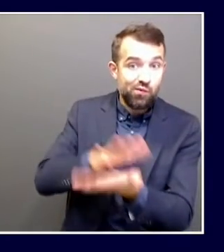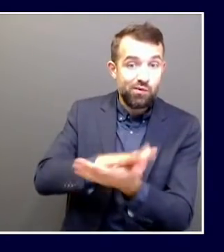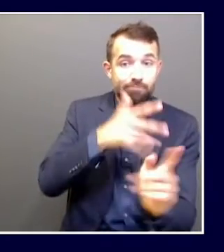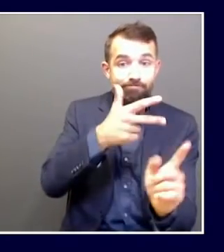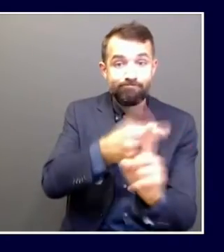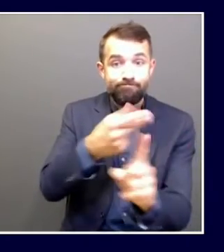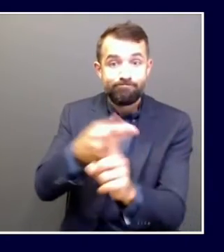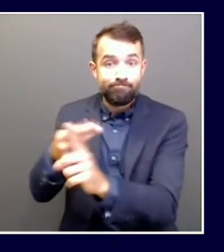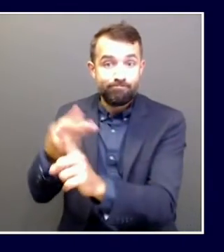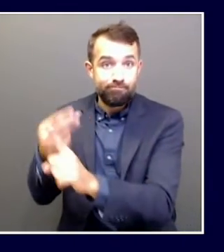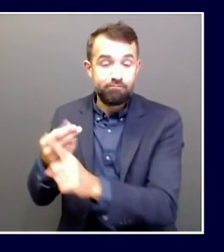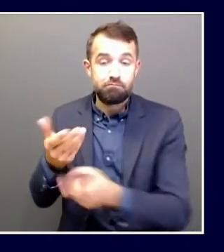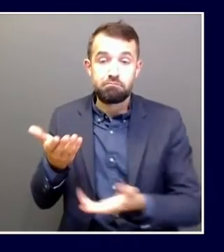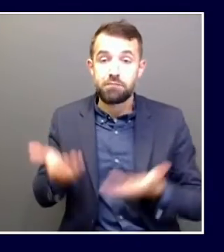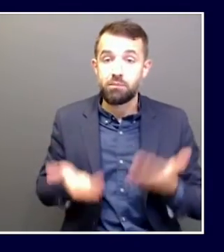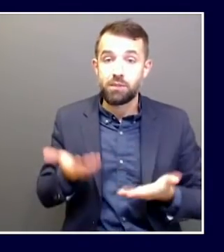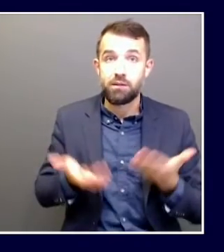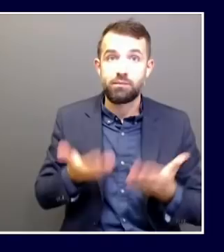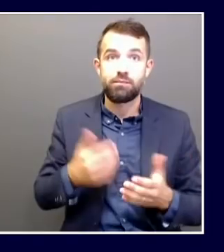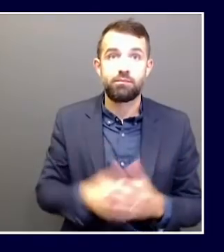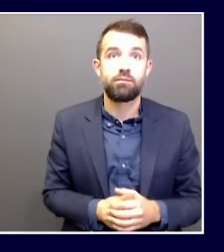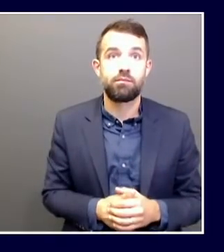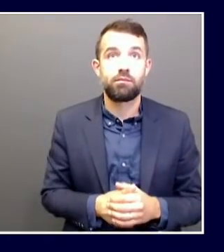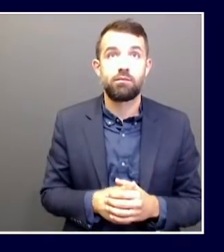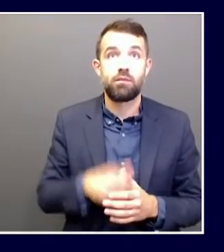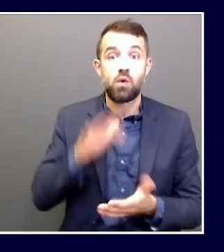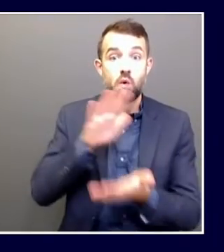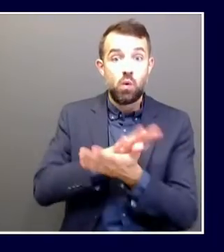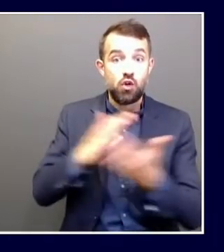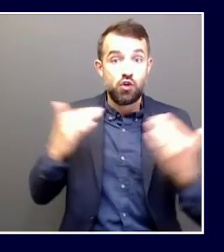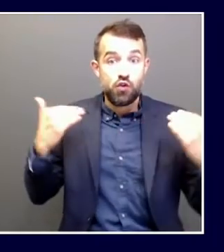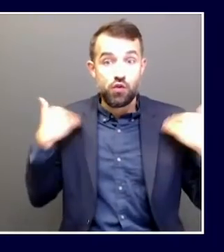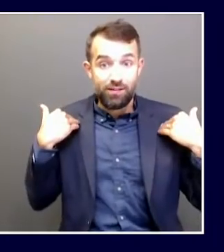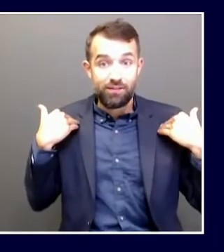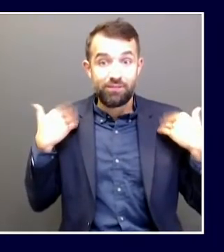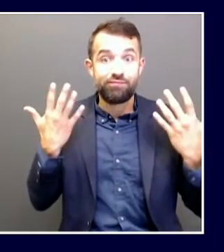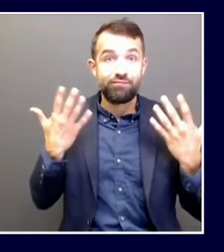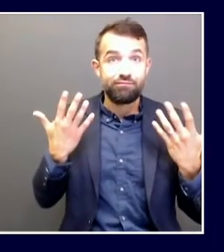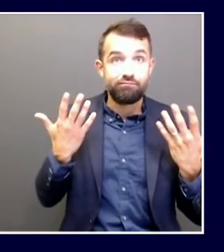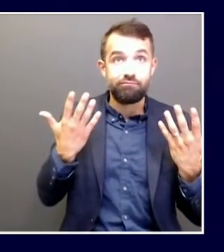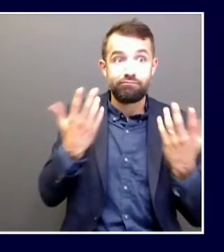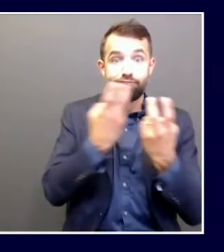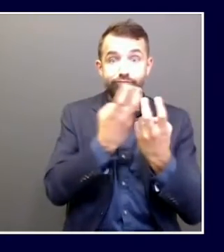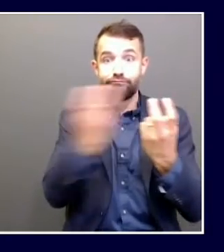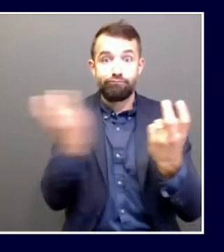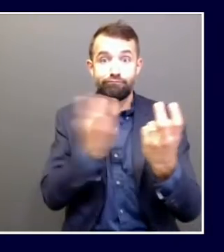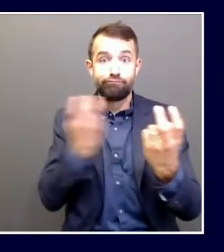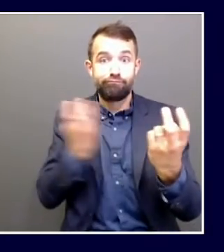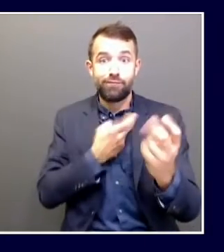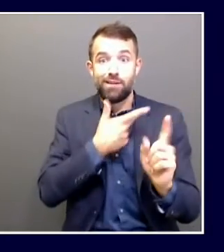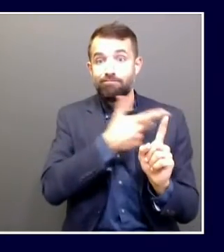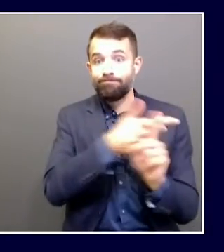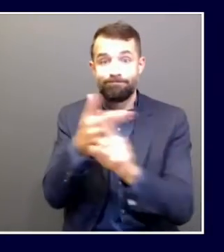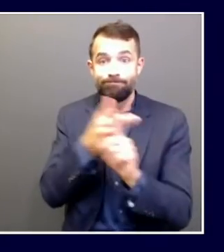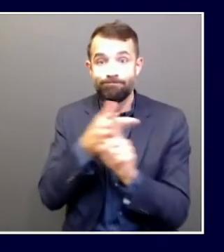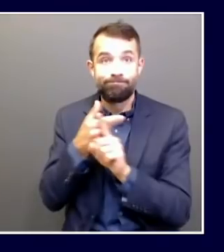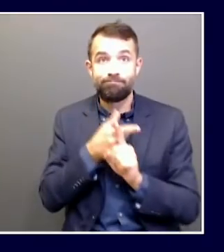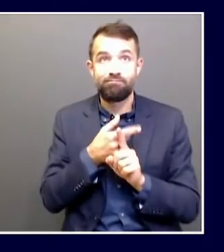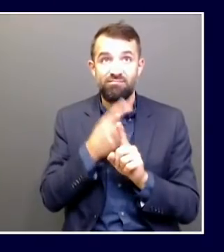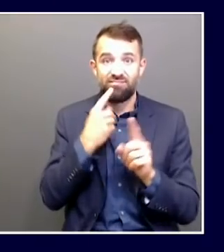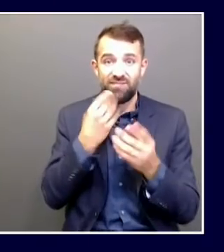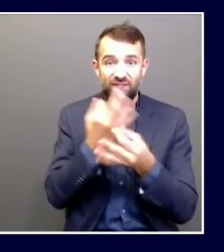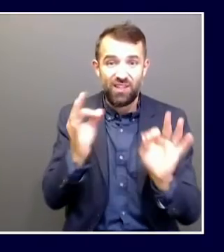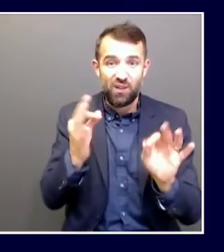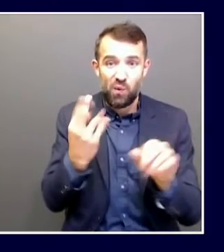in a school gym to do vaccines, having the option of using Schedulo free of charge, and then having those